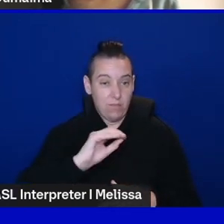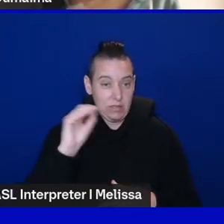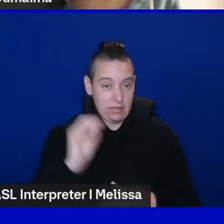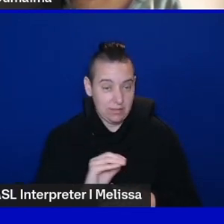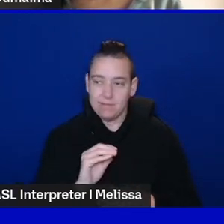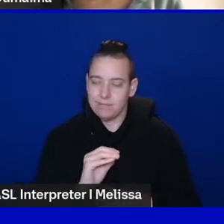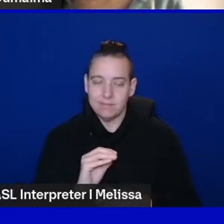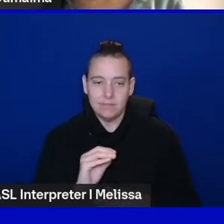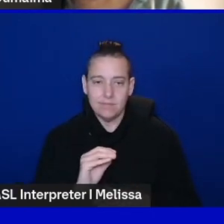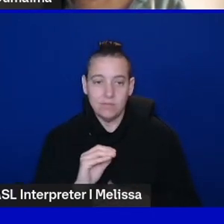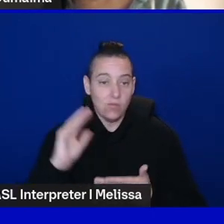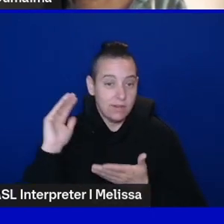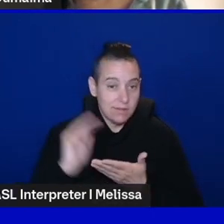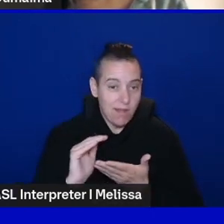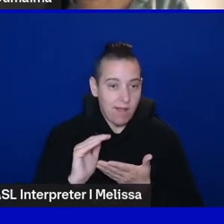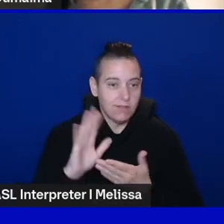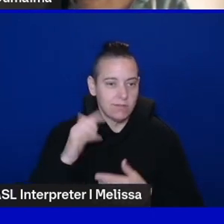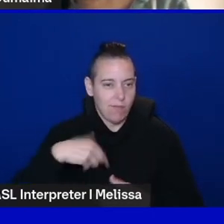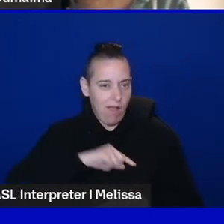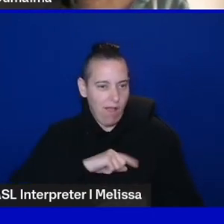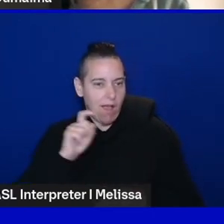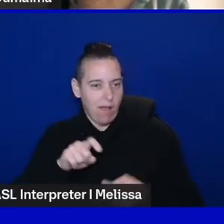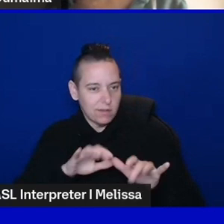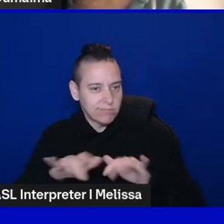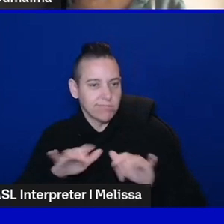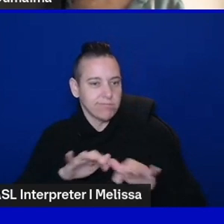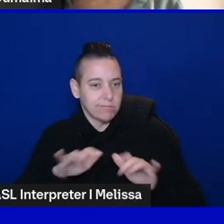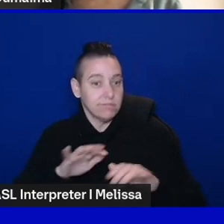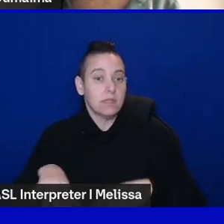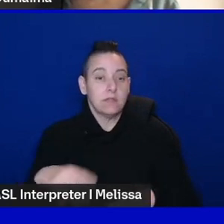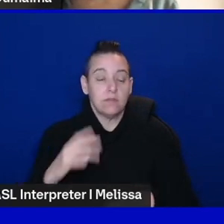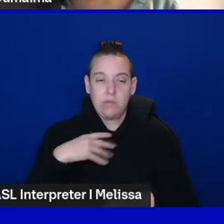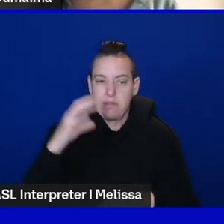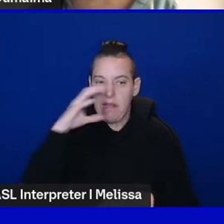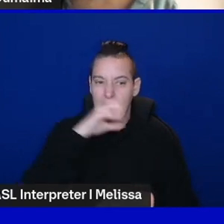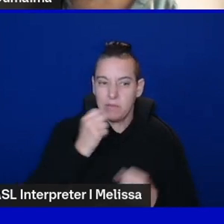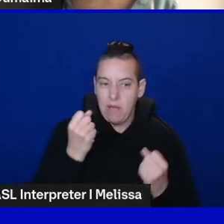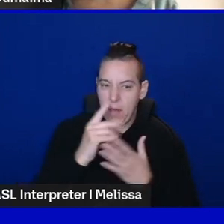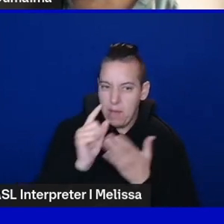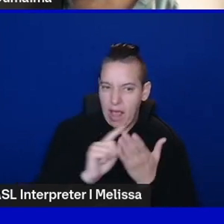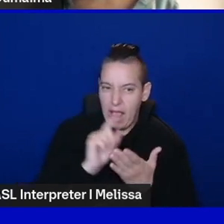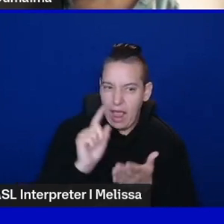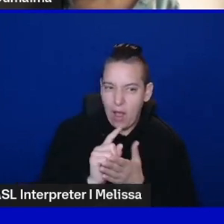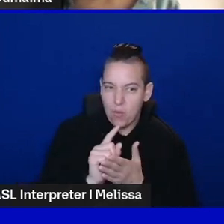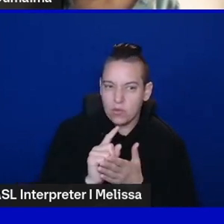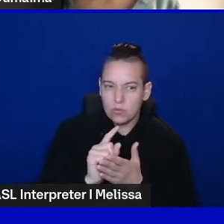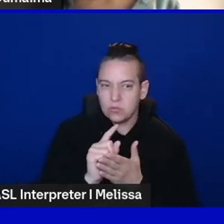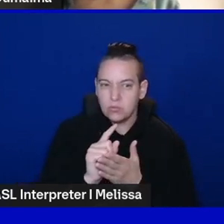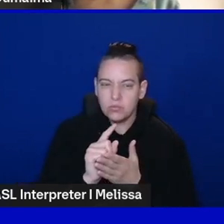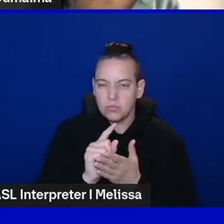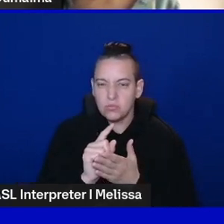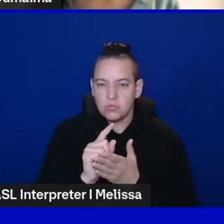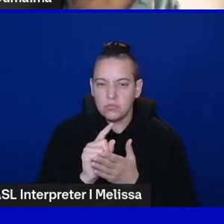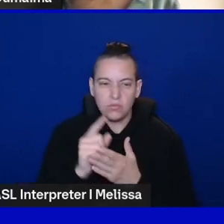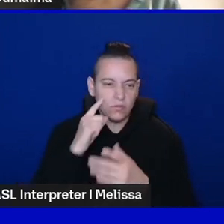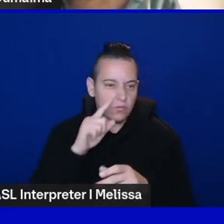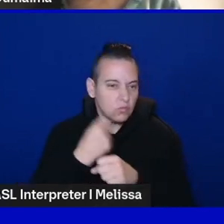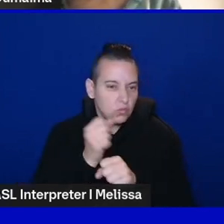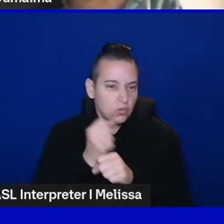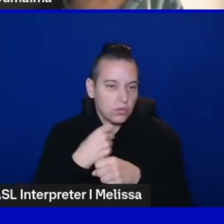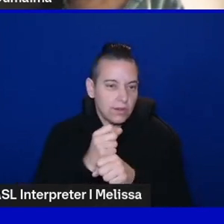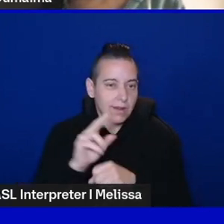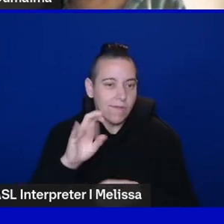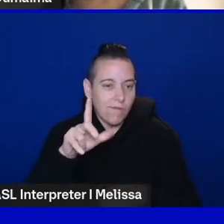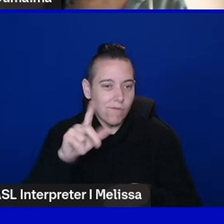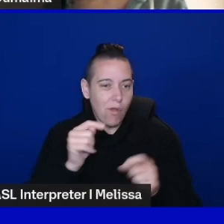7,500% reduction in manual tasks. If we estimate how many hours we needed to create those Vault